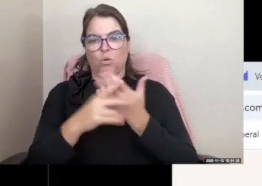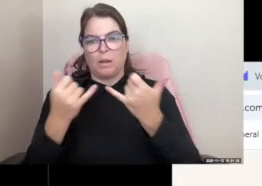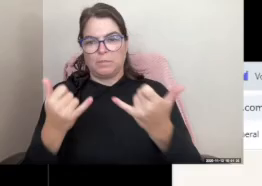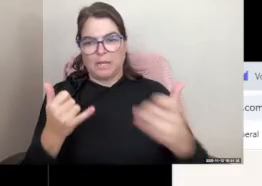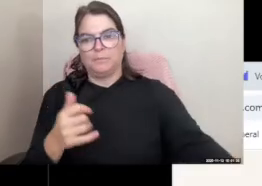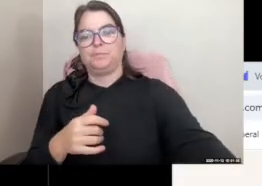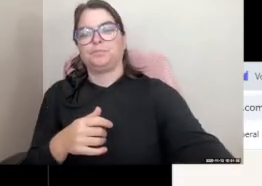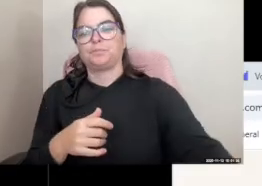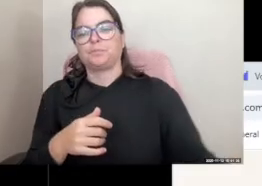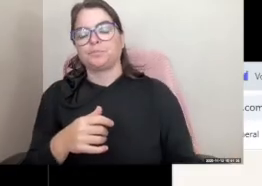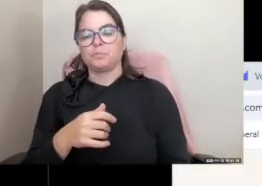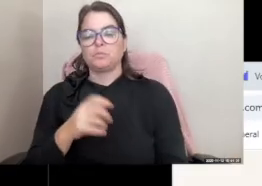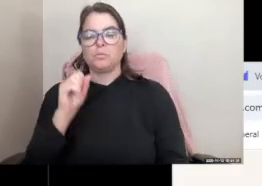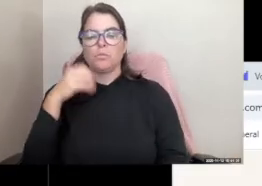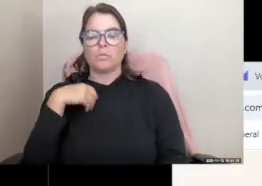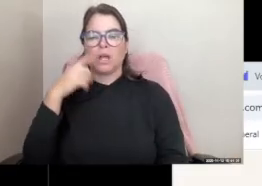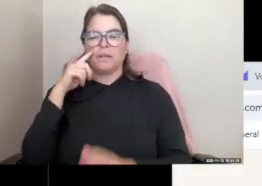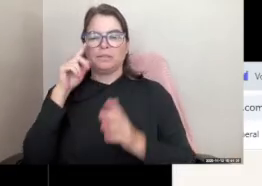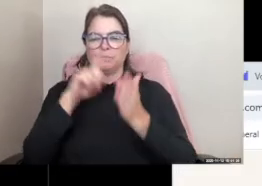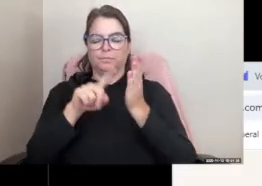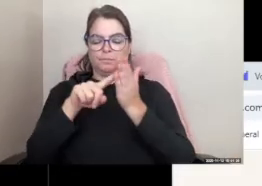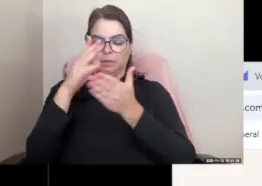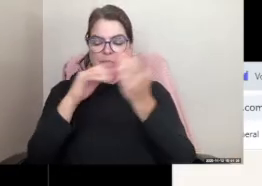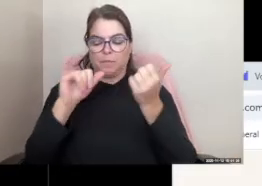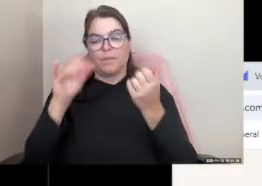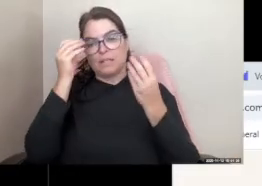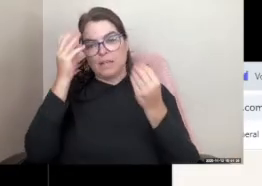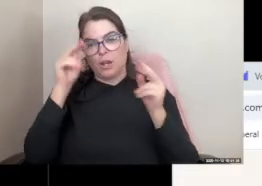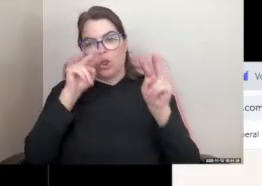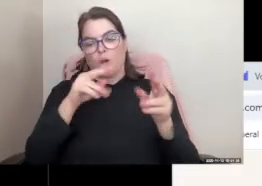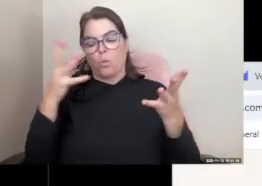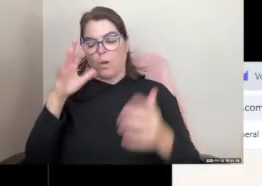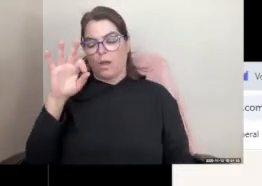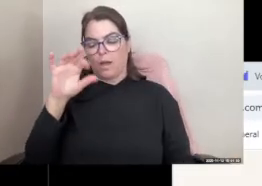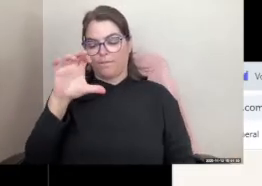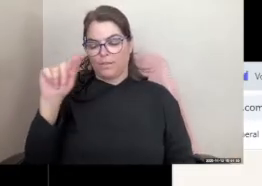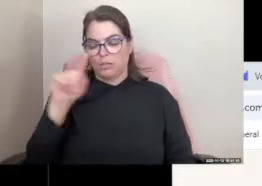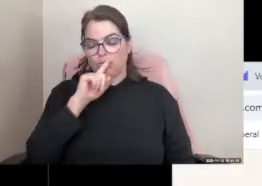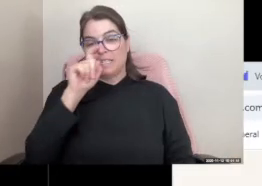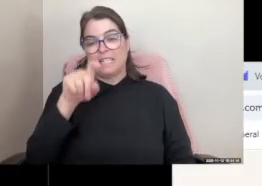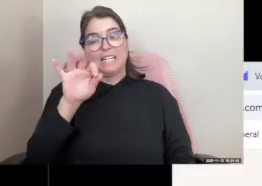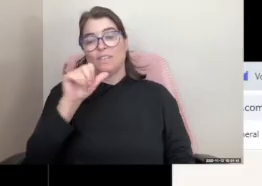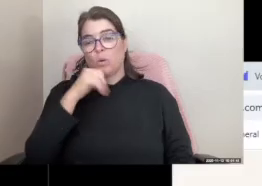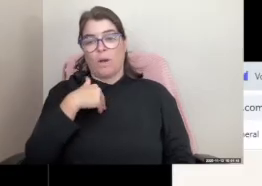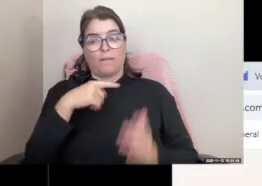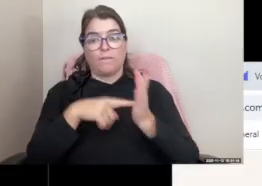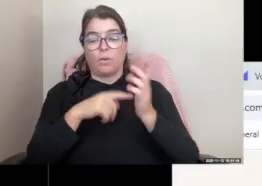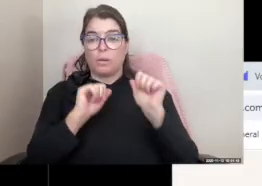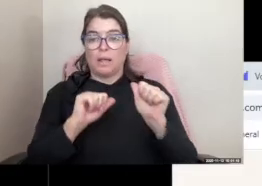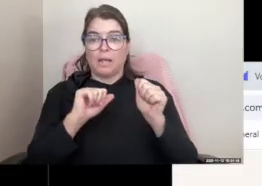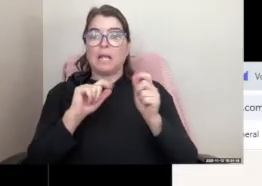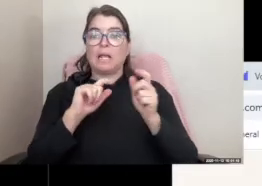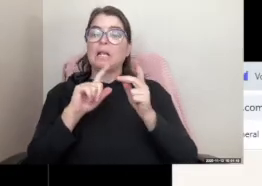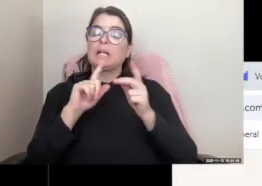when the price can be for one of the richest companies in the country, right? But we don't have that with the other